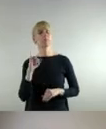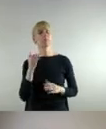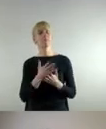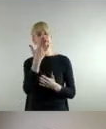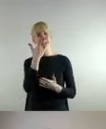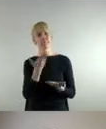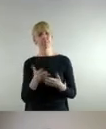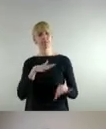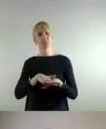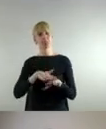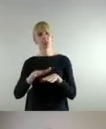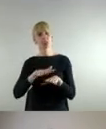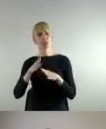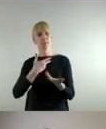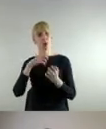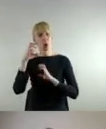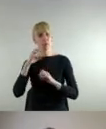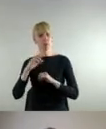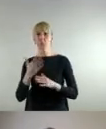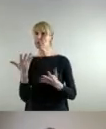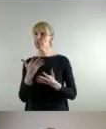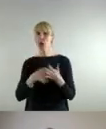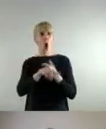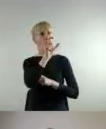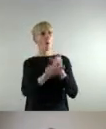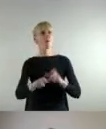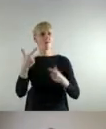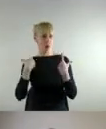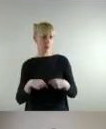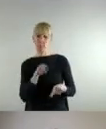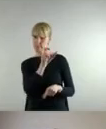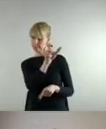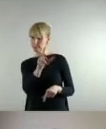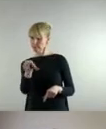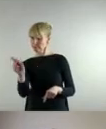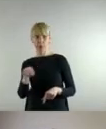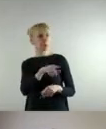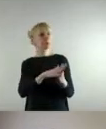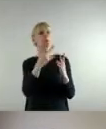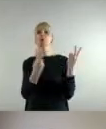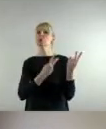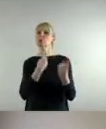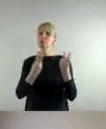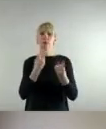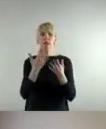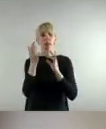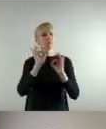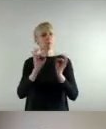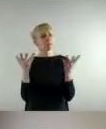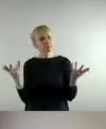find information during this event, Hans? And the citizens